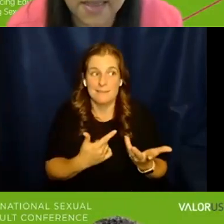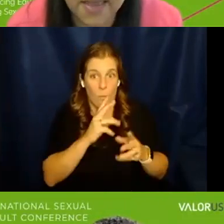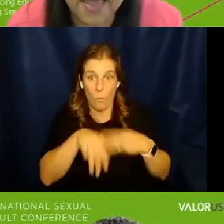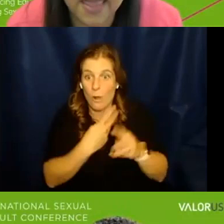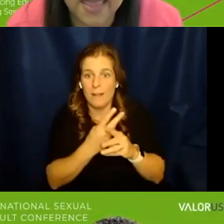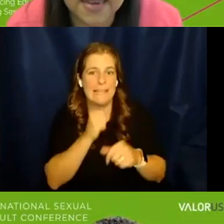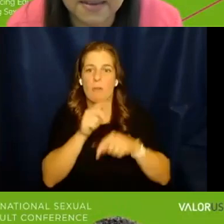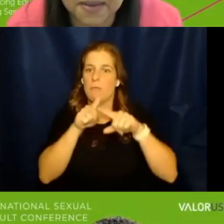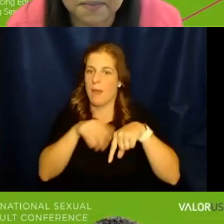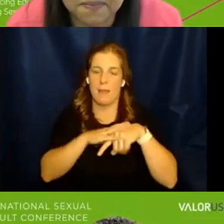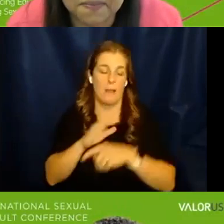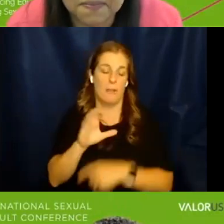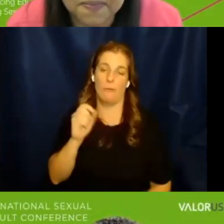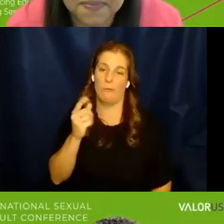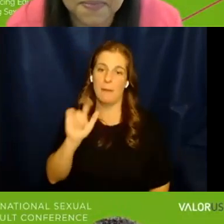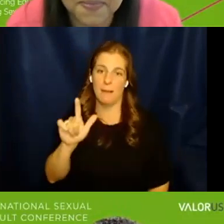system. And